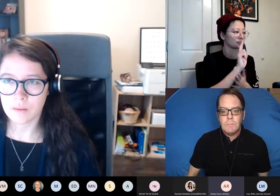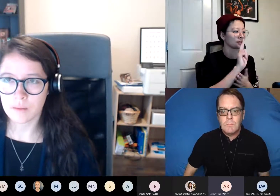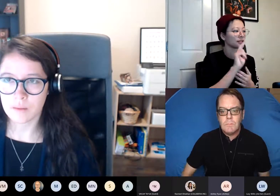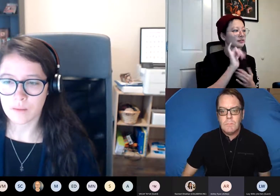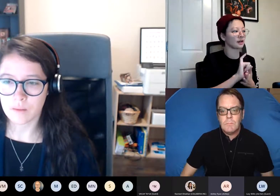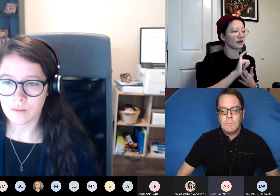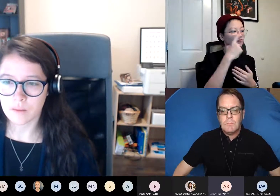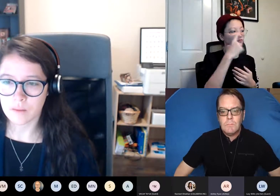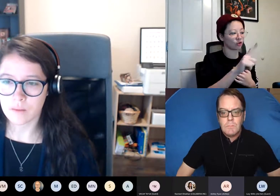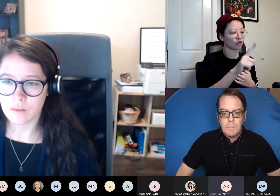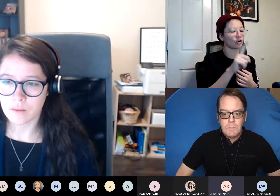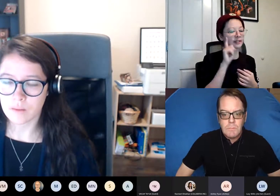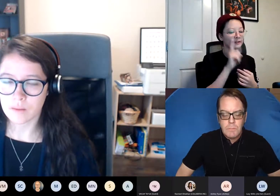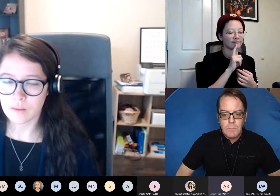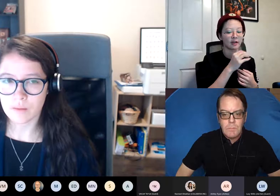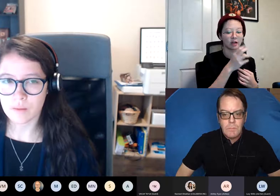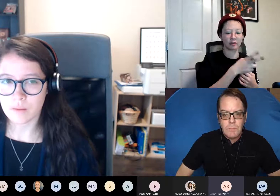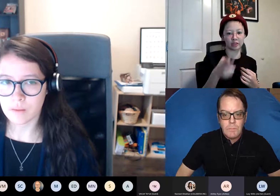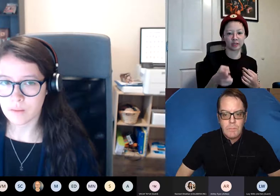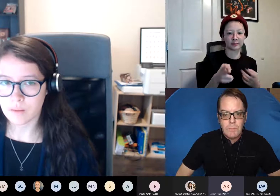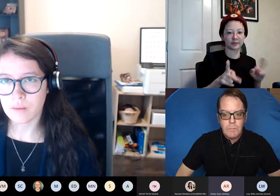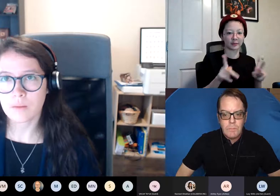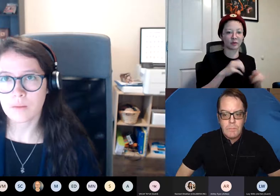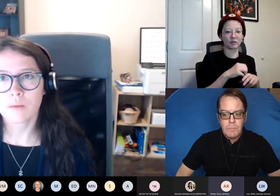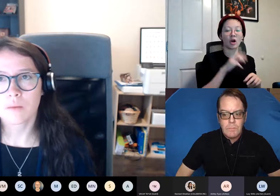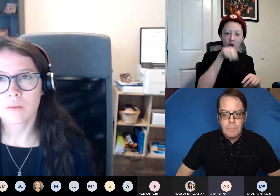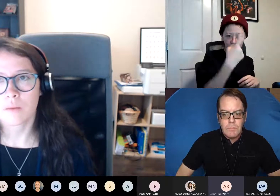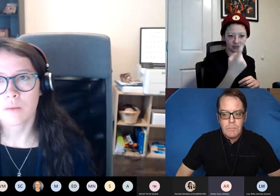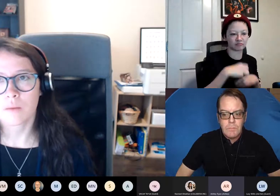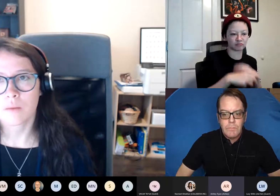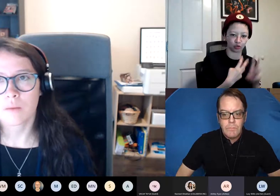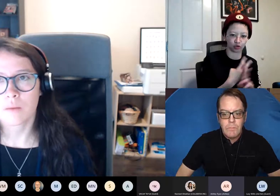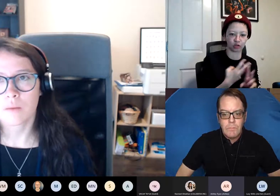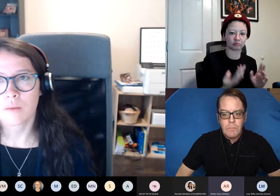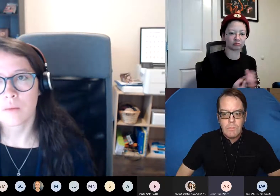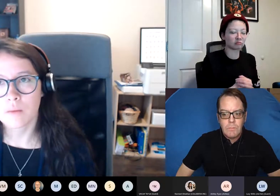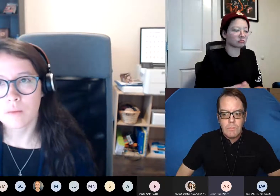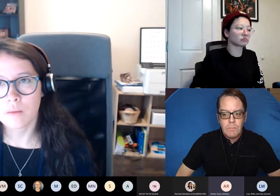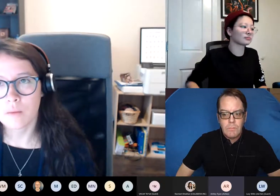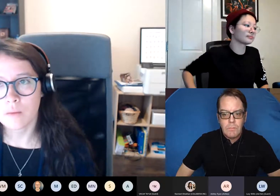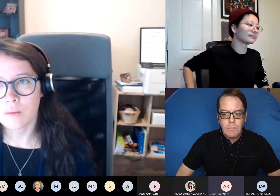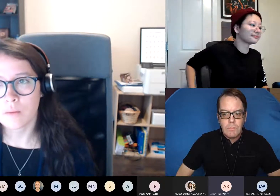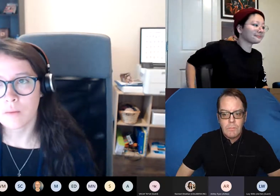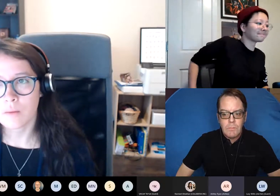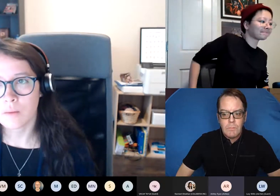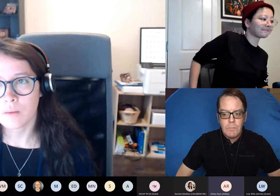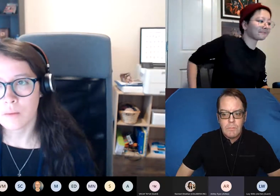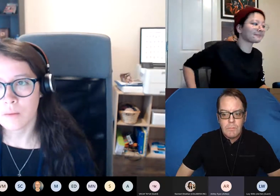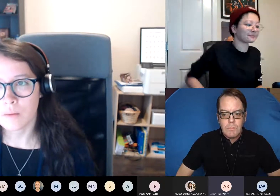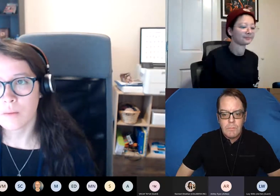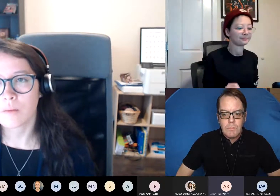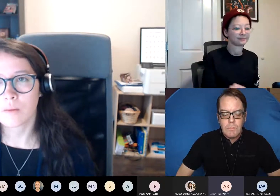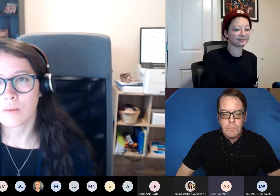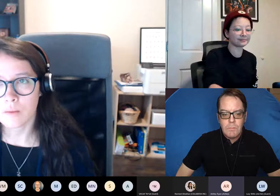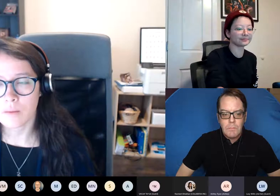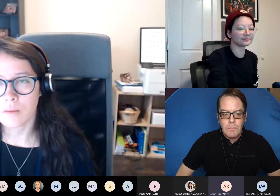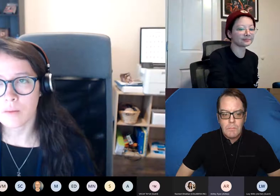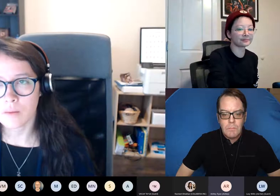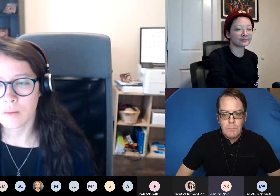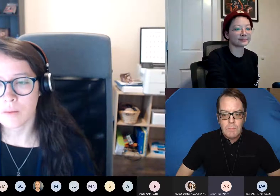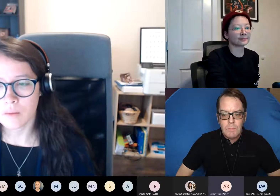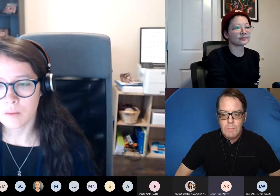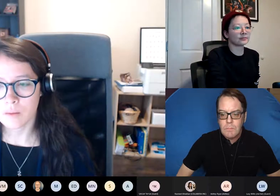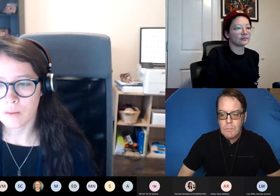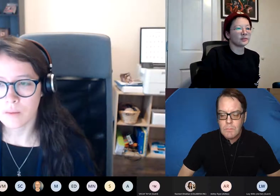back, and that school was named after him. That is the only university here in the United States that is designated for deaf and hard of